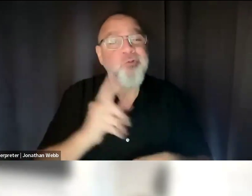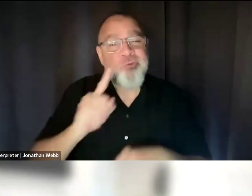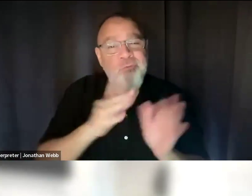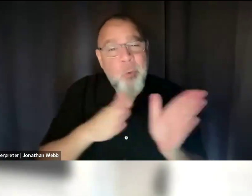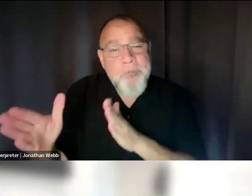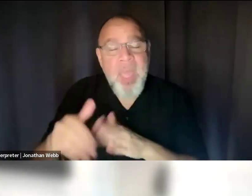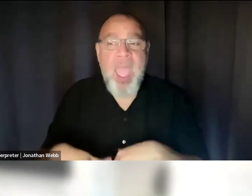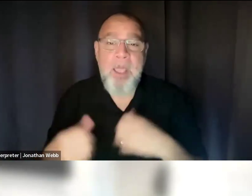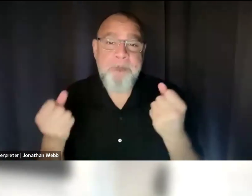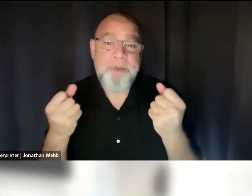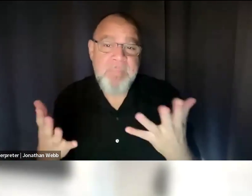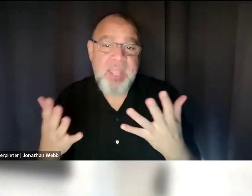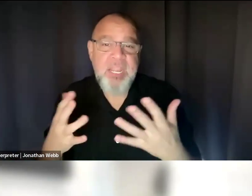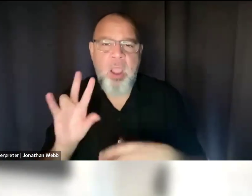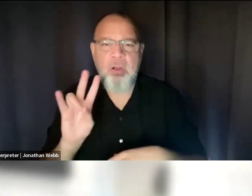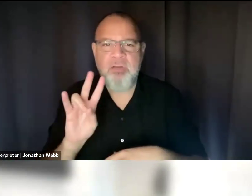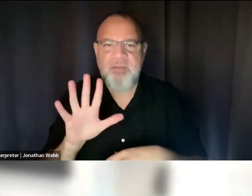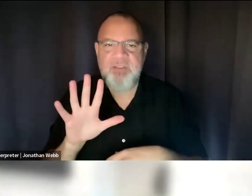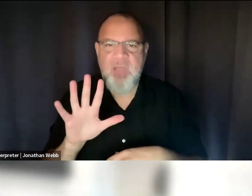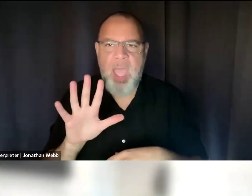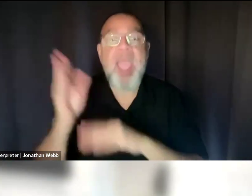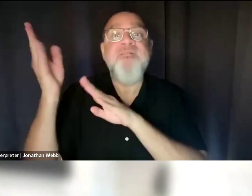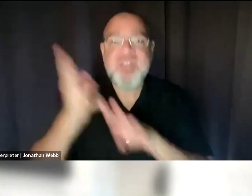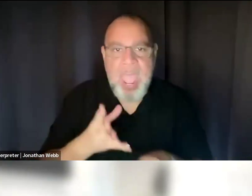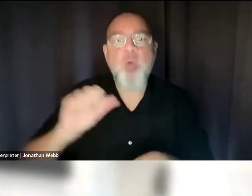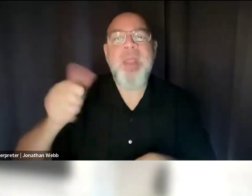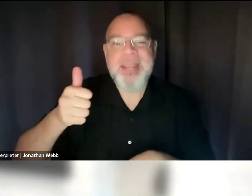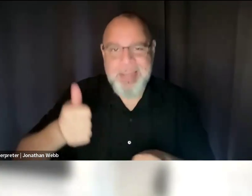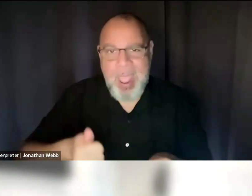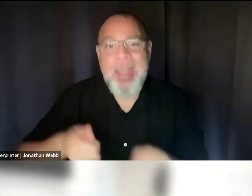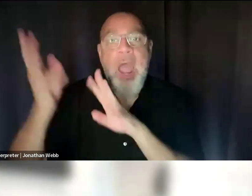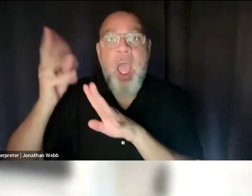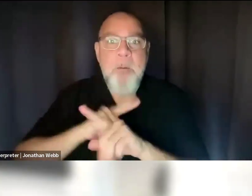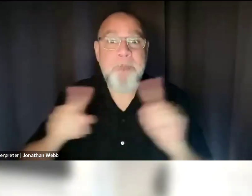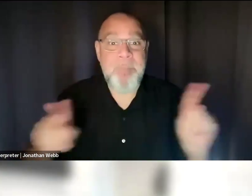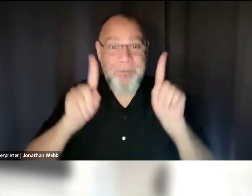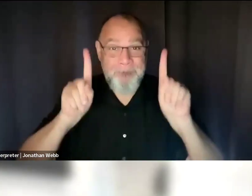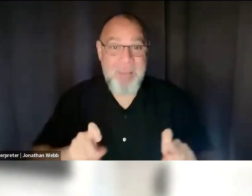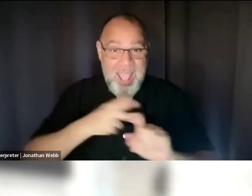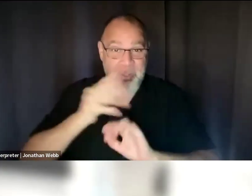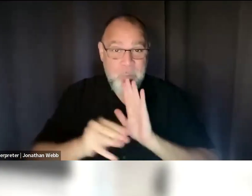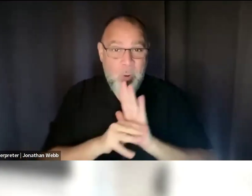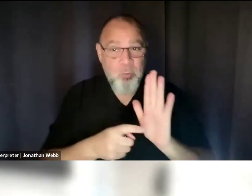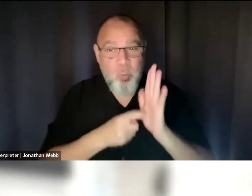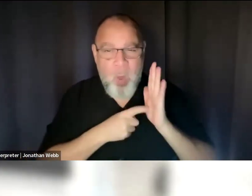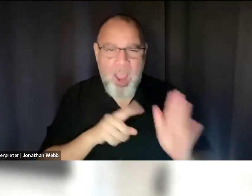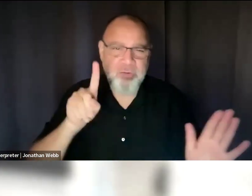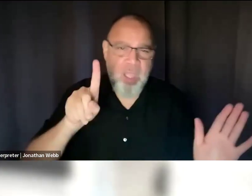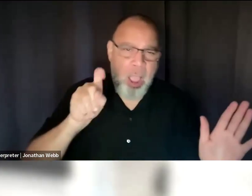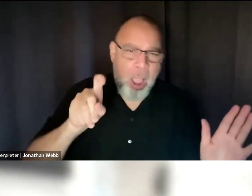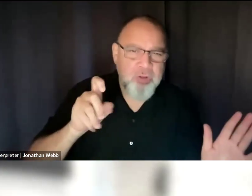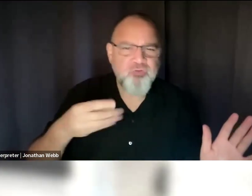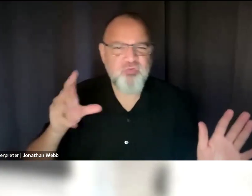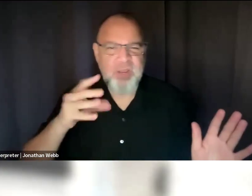are 75 down and 10 up, but the pilot program requires 100 or 20. So why are those